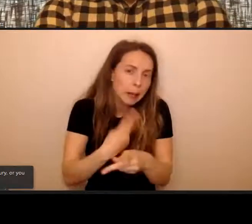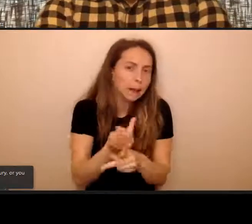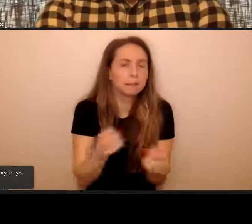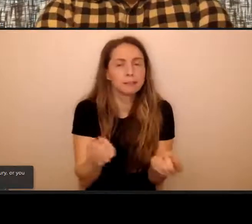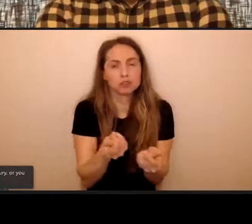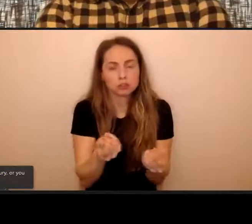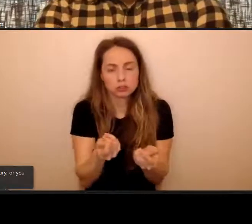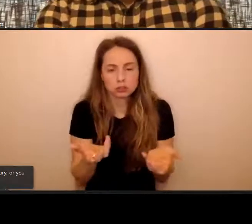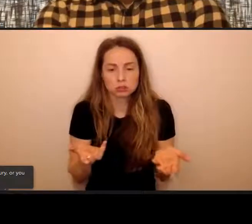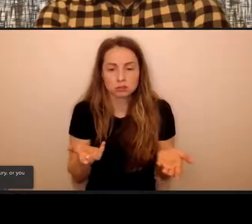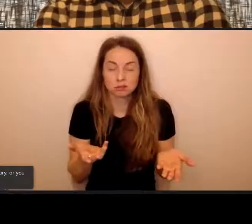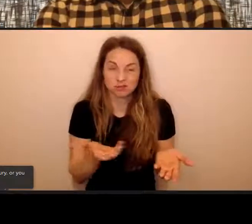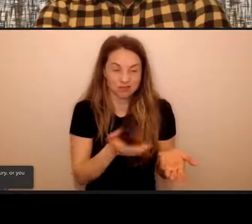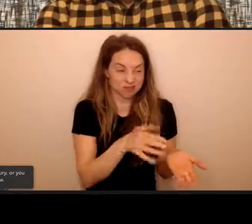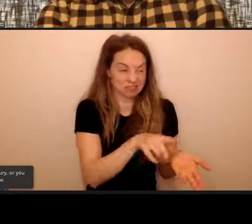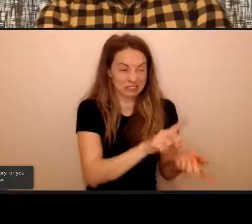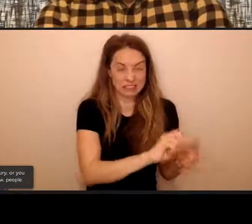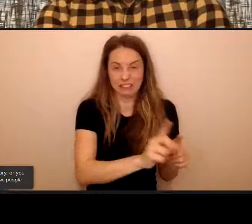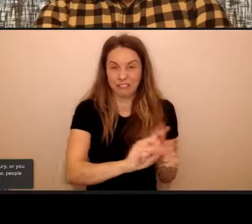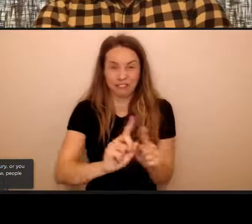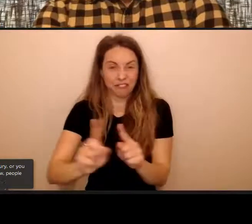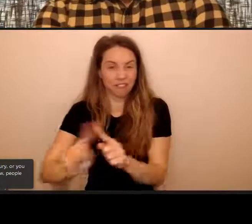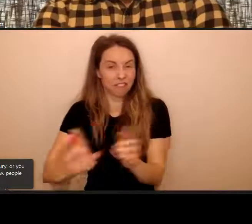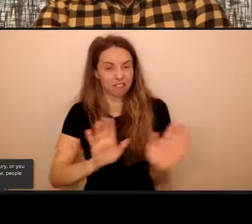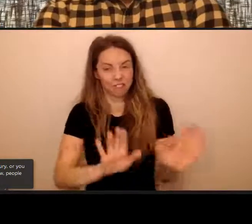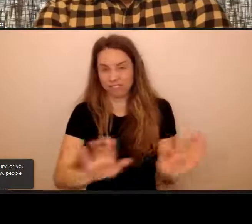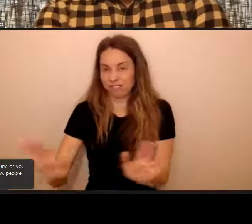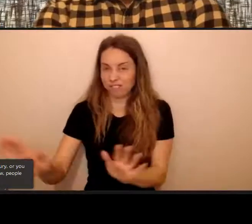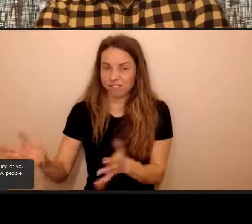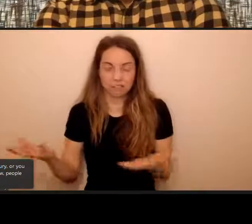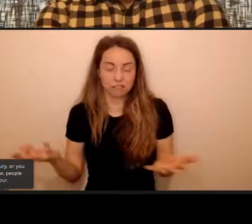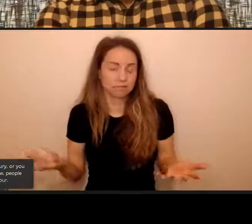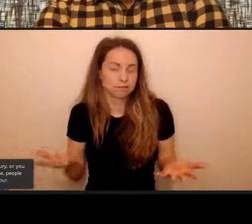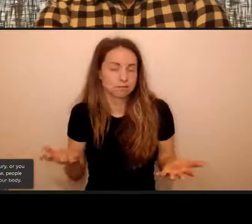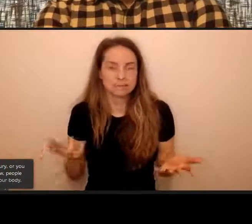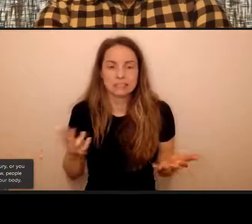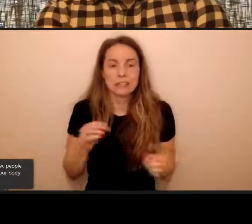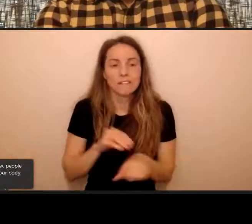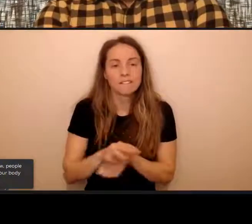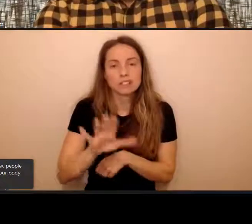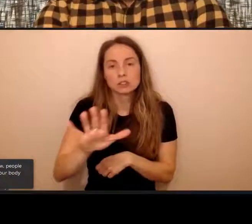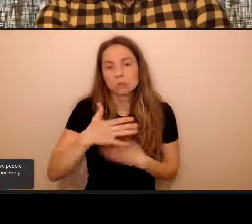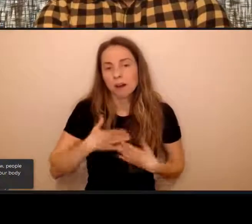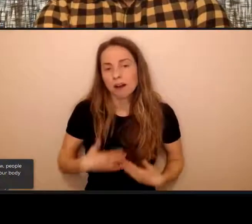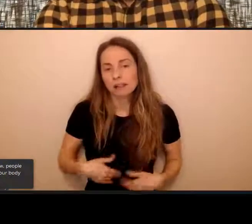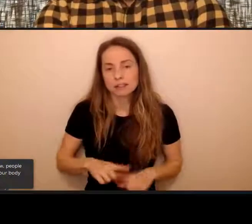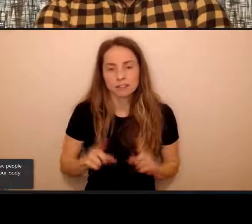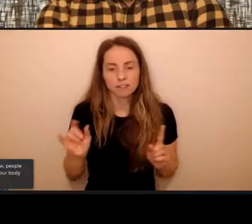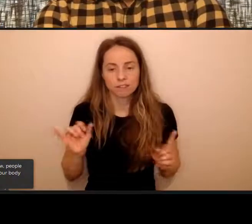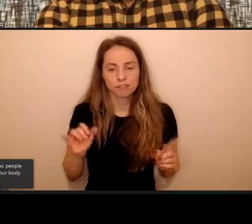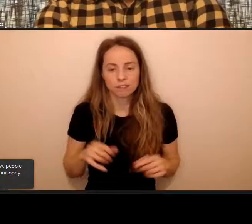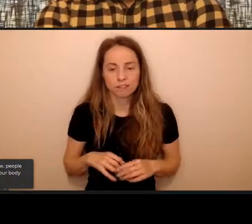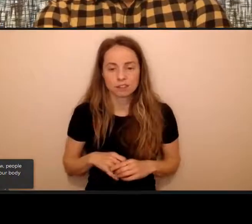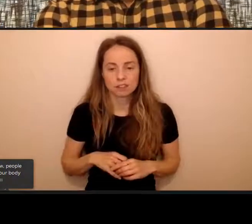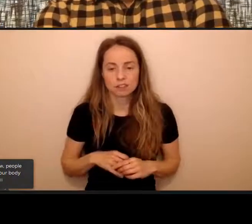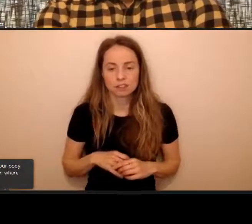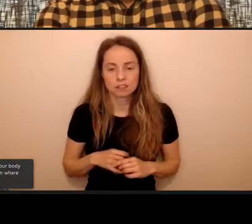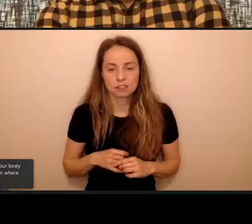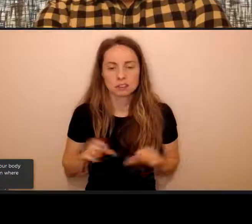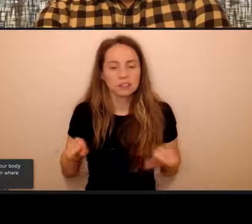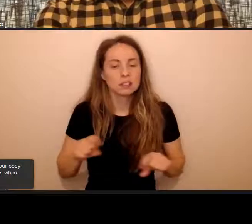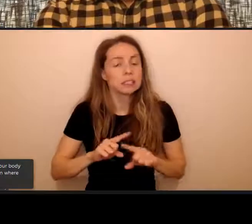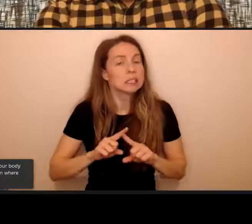affected, people deal with it differently, and it affects your body differently too, potentially, depending on where the